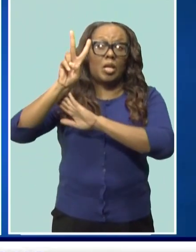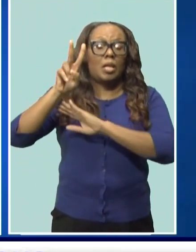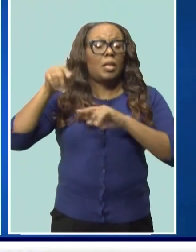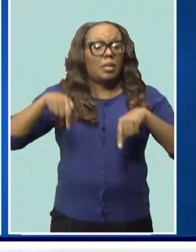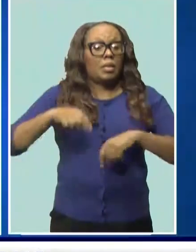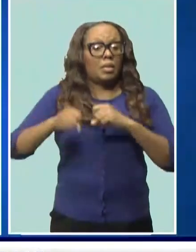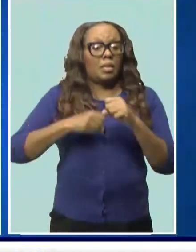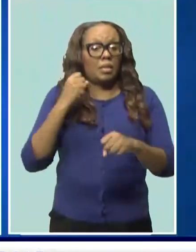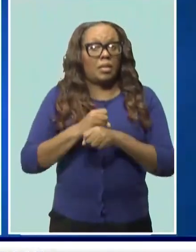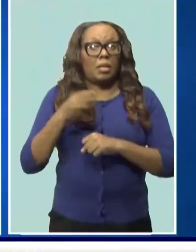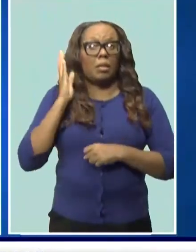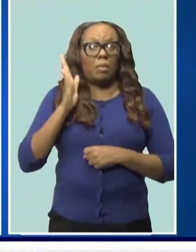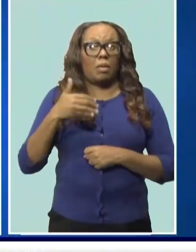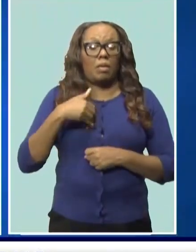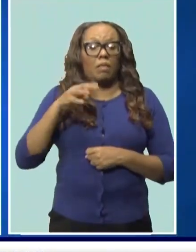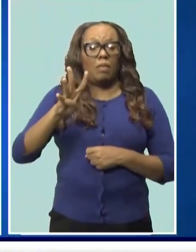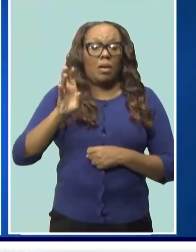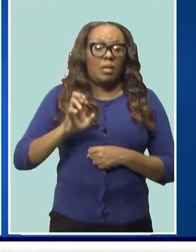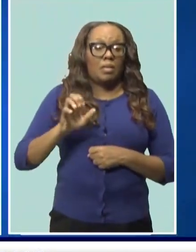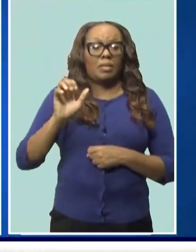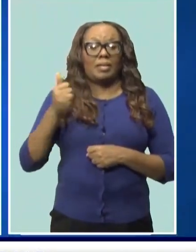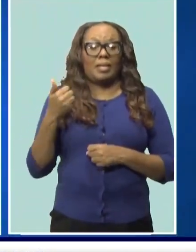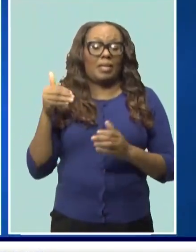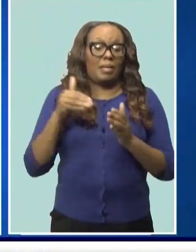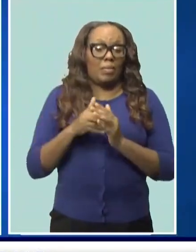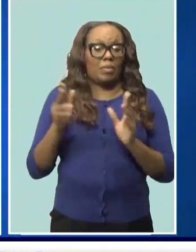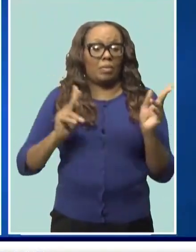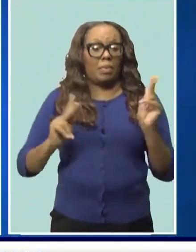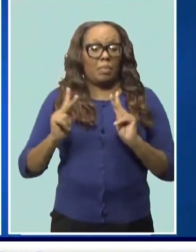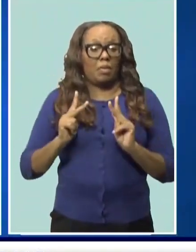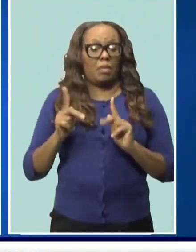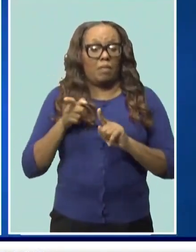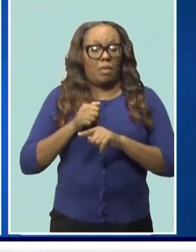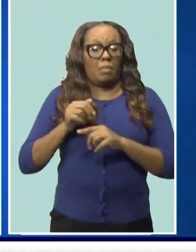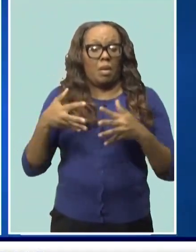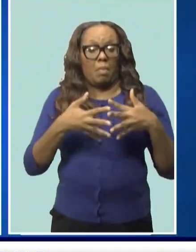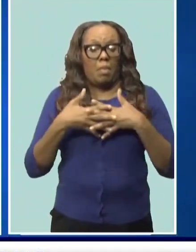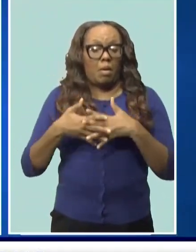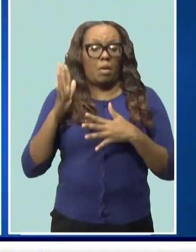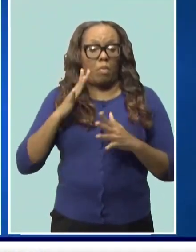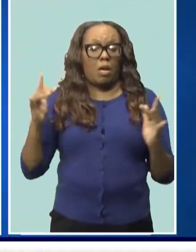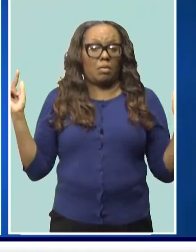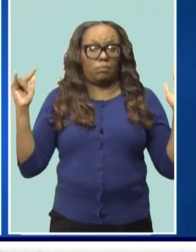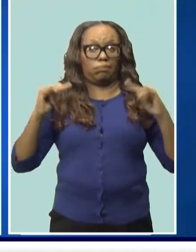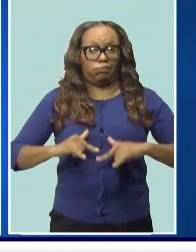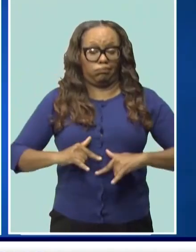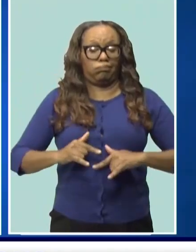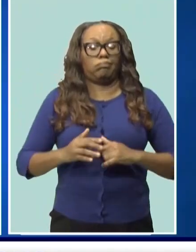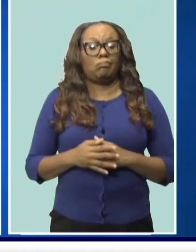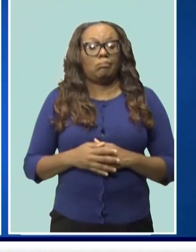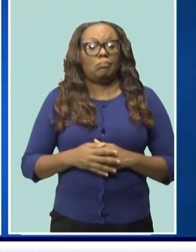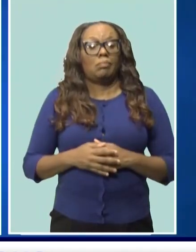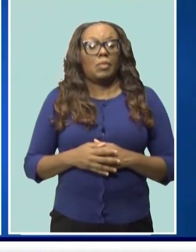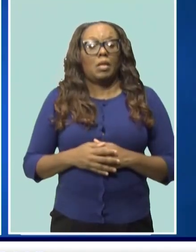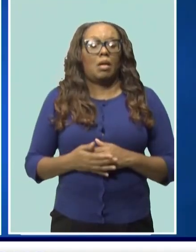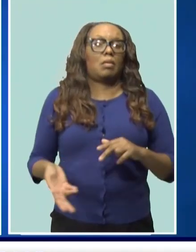with 410,025 seats out of the US, and that's an increase of 14.2% over